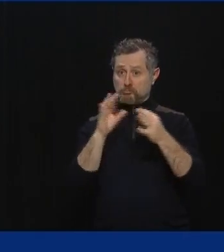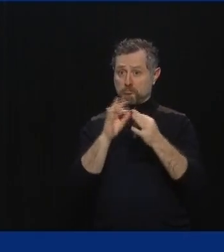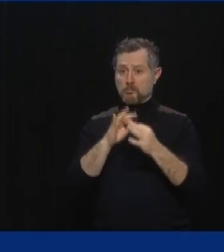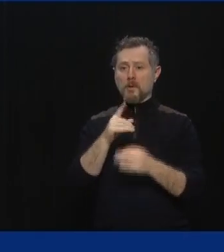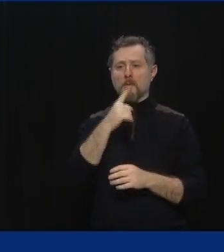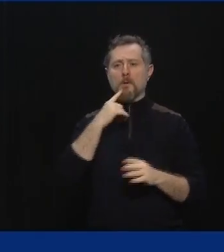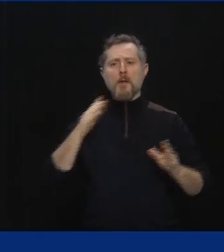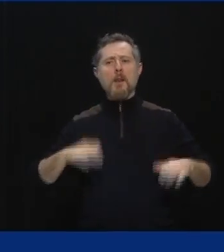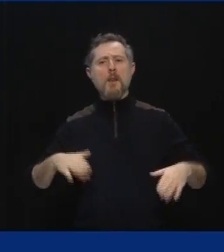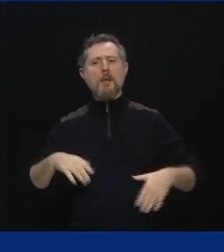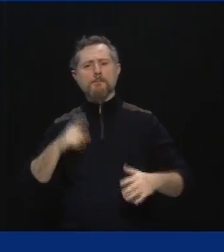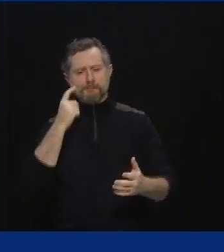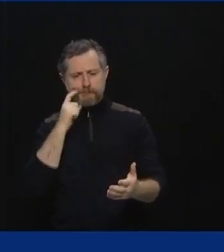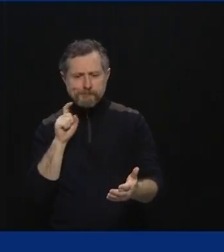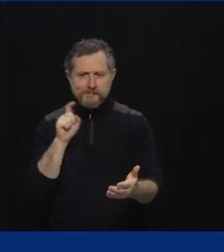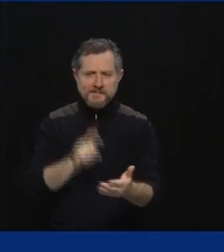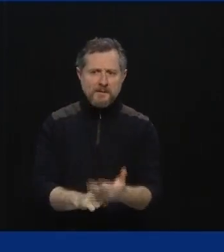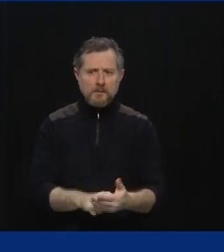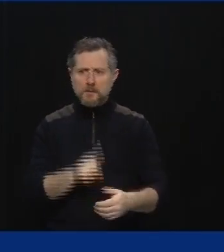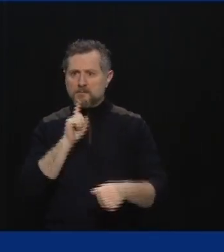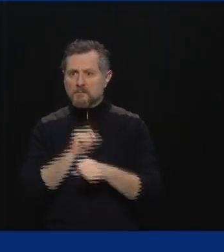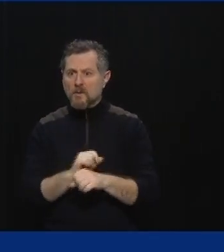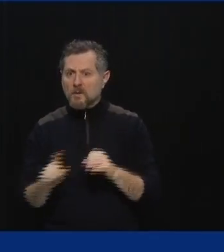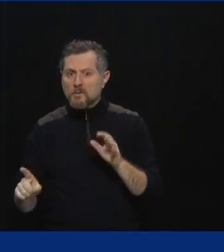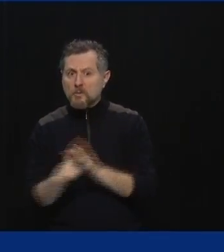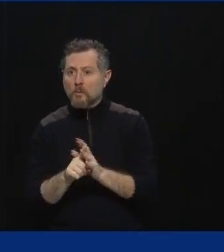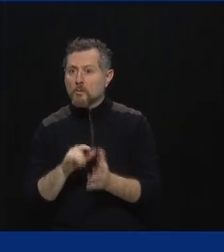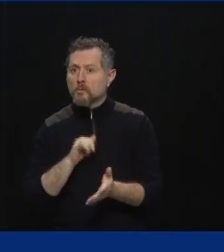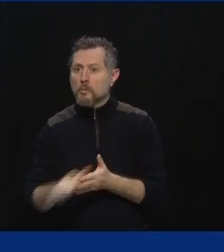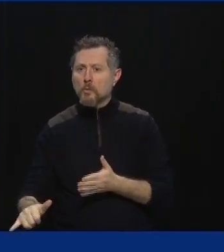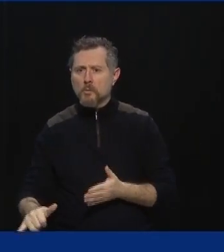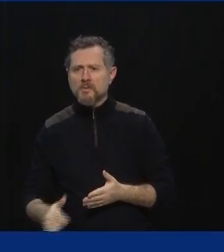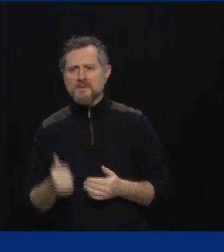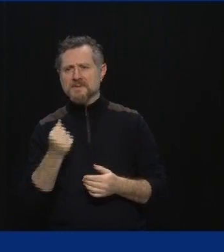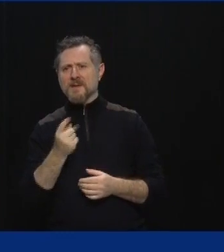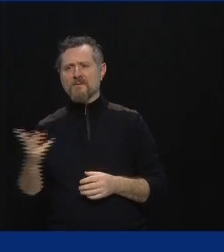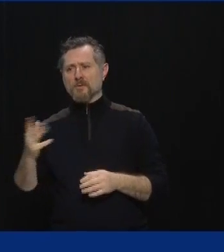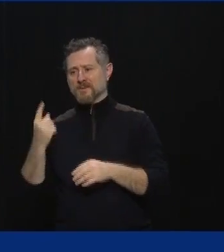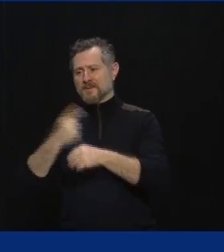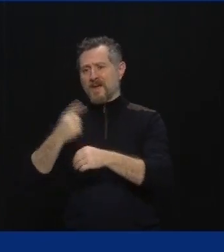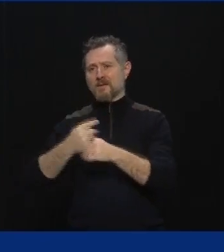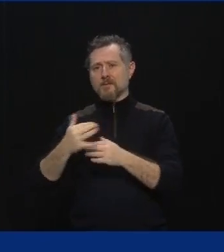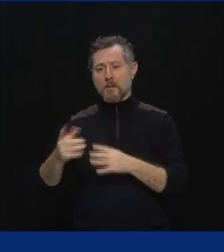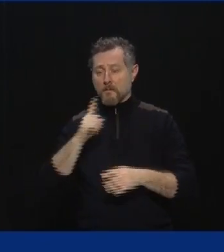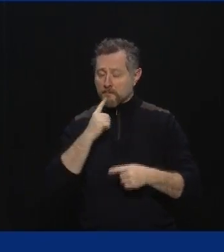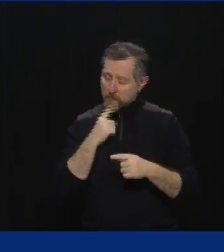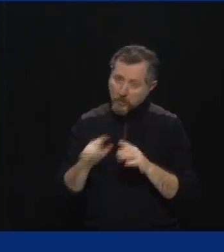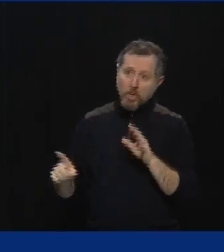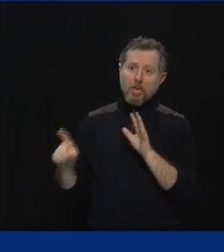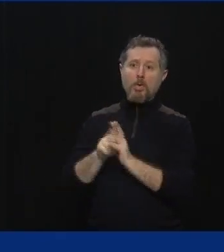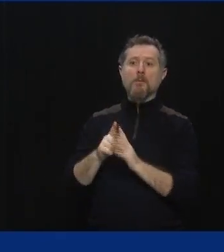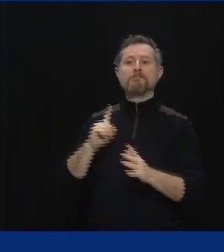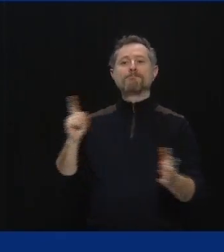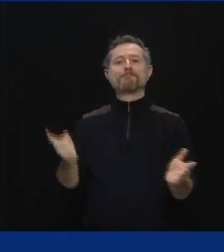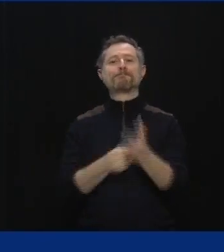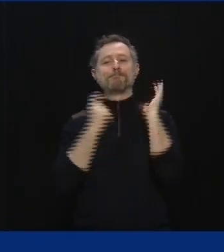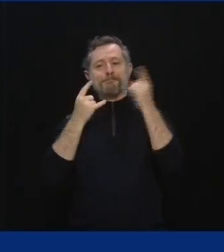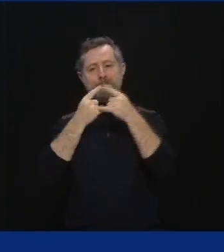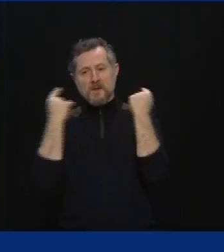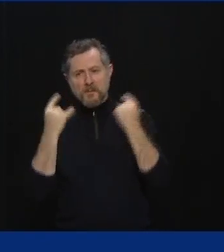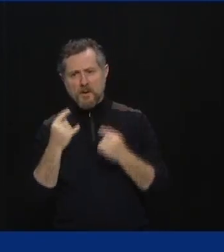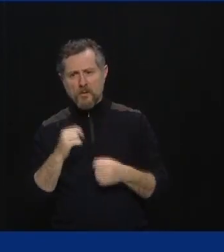any more. Hours later, there were. But it still took you several days to announce this new mask and vax mandate, and Omicron